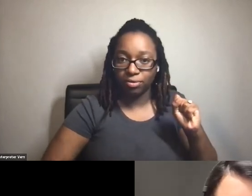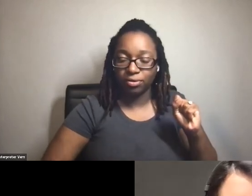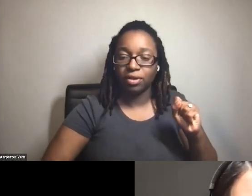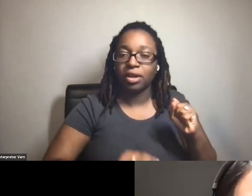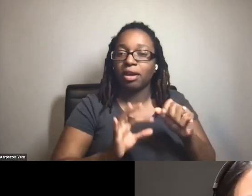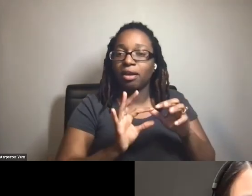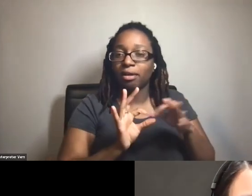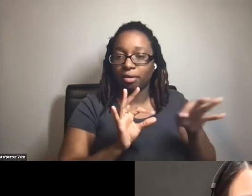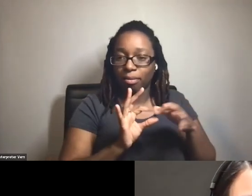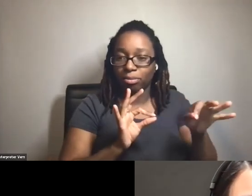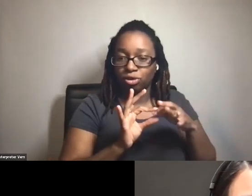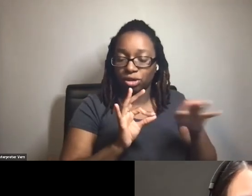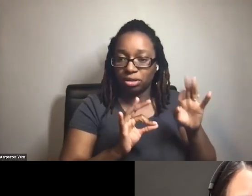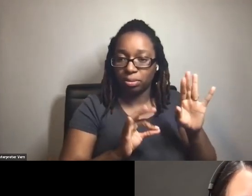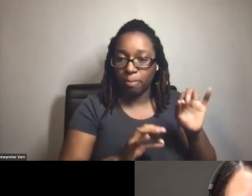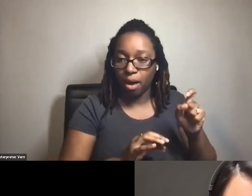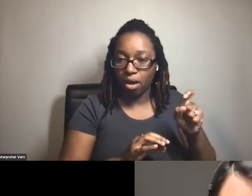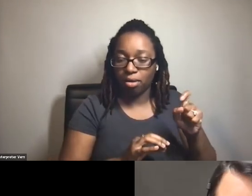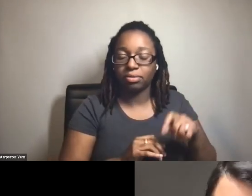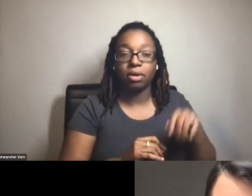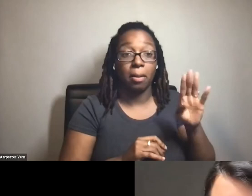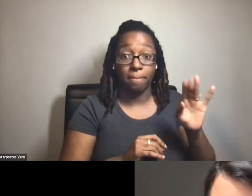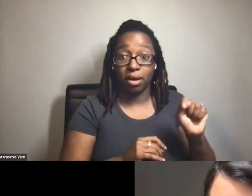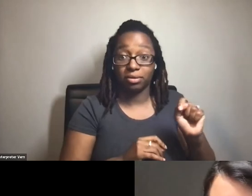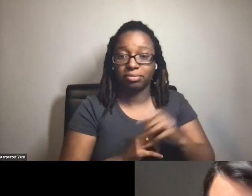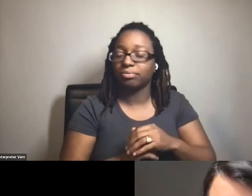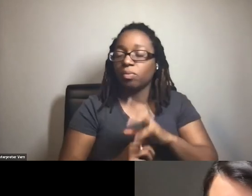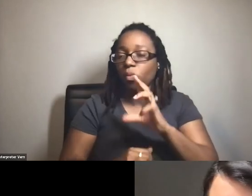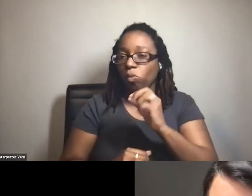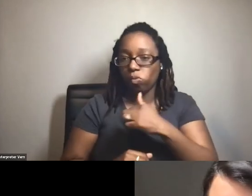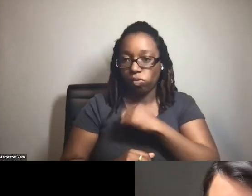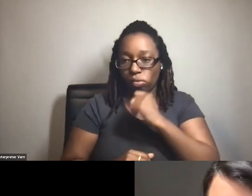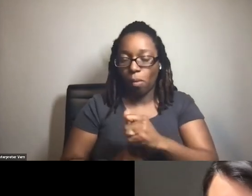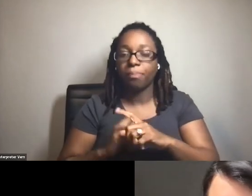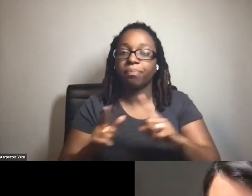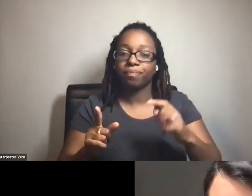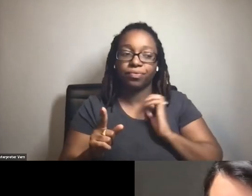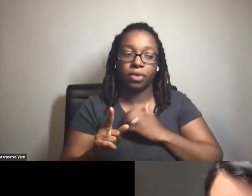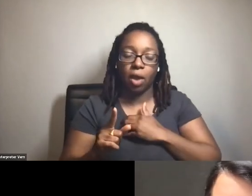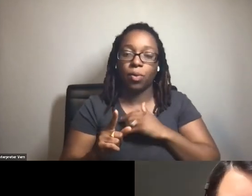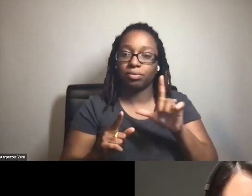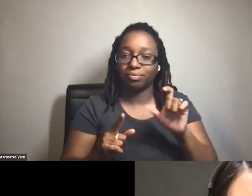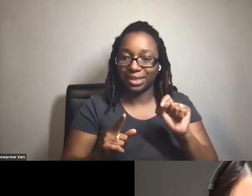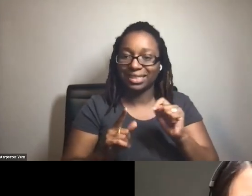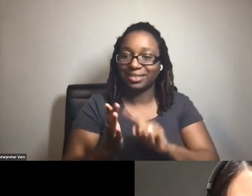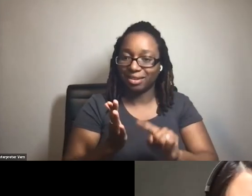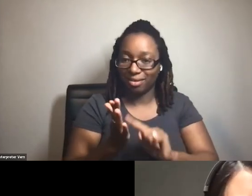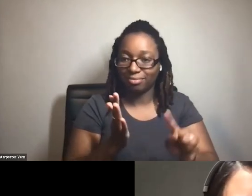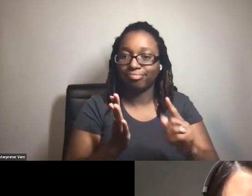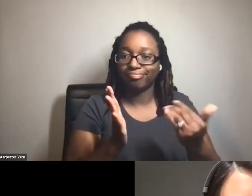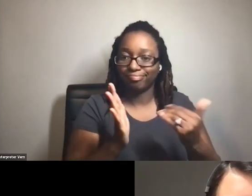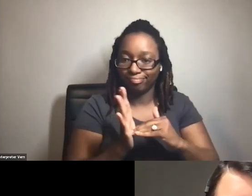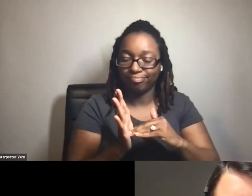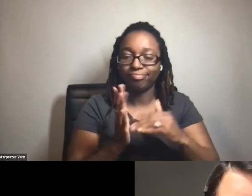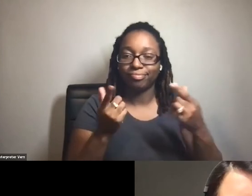bot? We haven't, but we did come across this in our literature study. So our